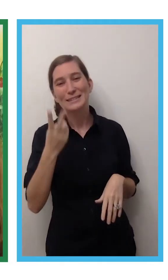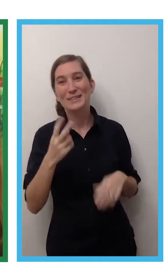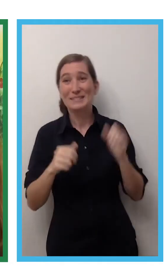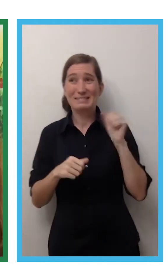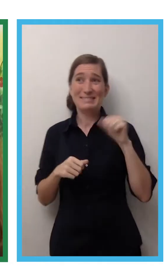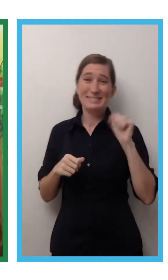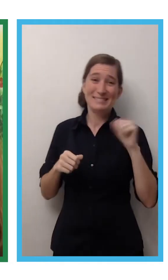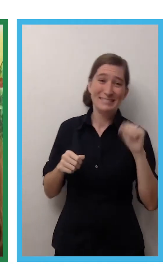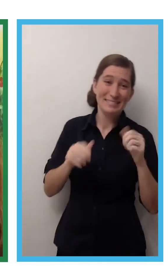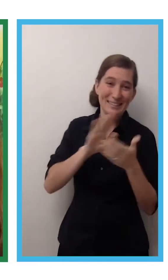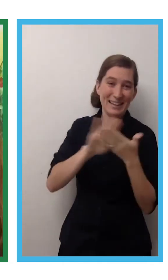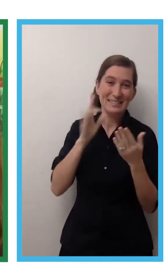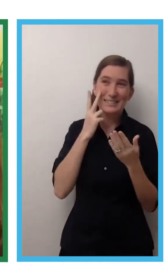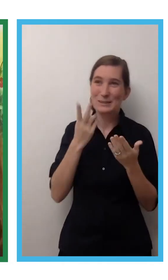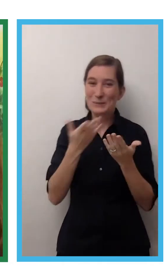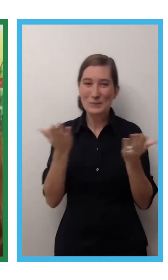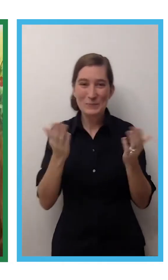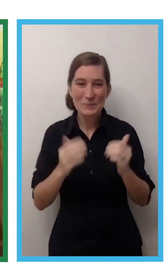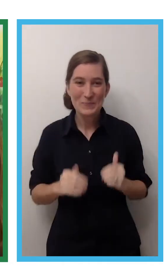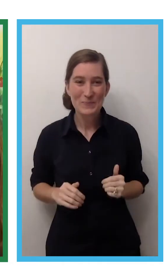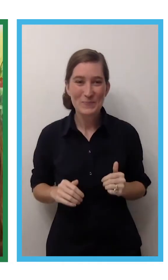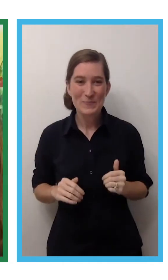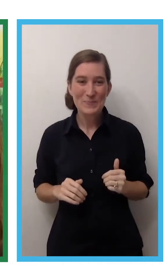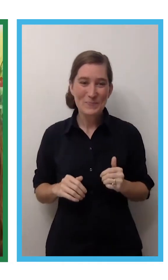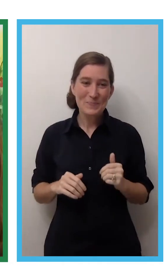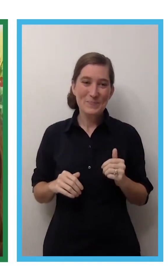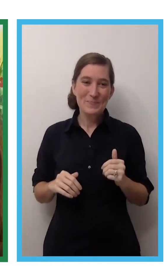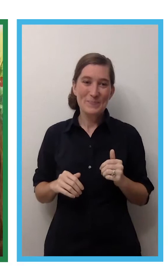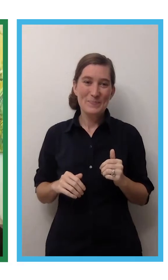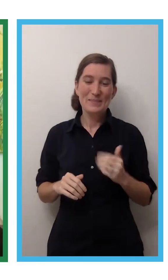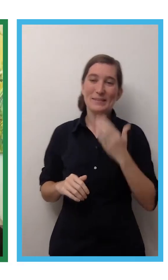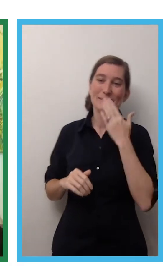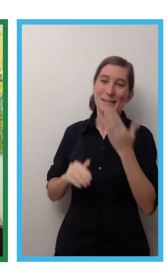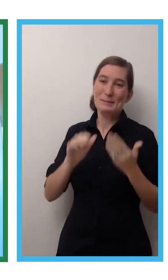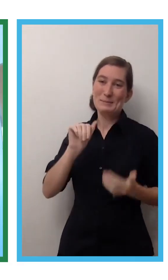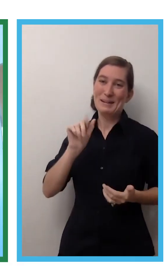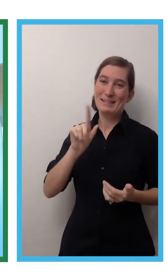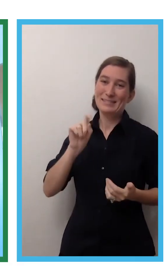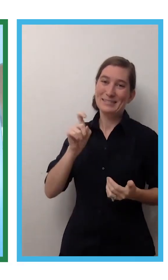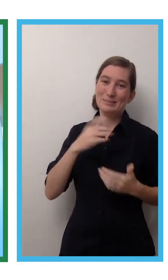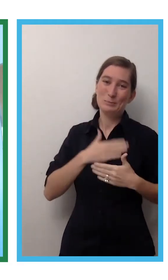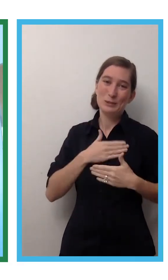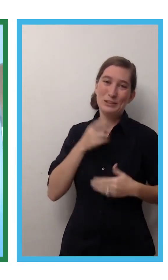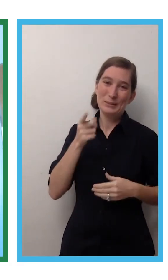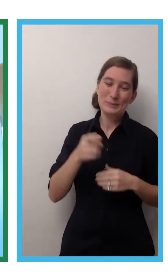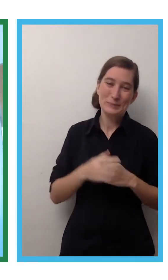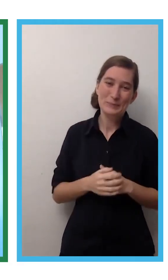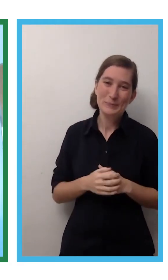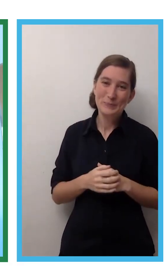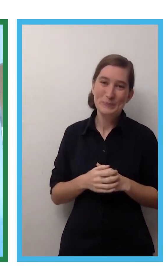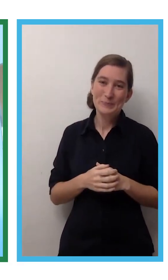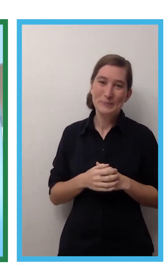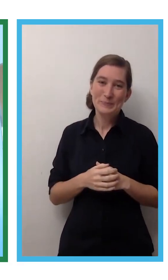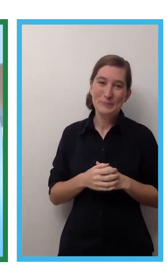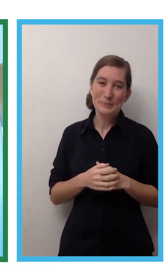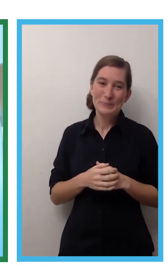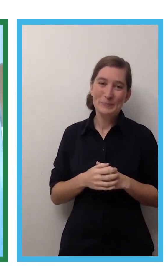sun. Yeah. Thanks, Alex. Appreciate it. So thank you, everyone, for being here and for watching